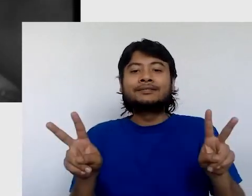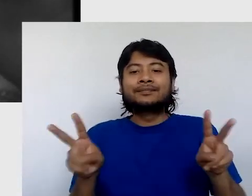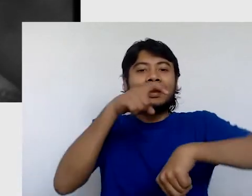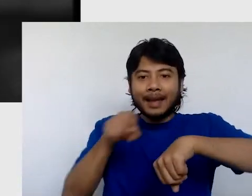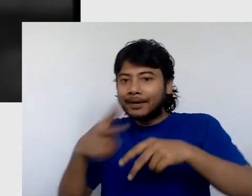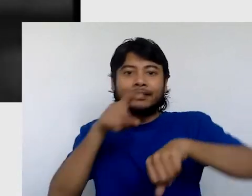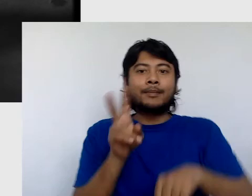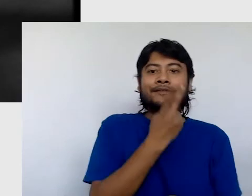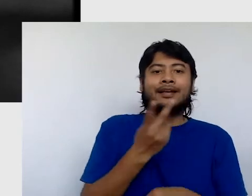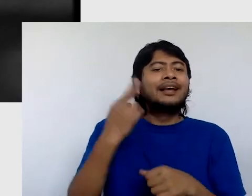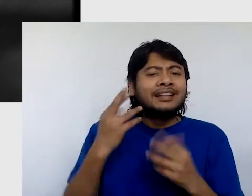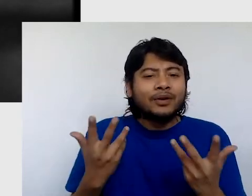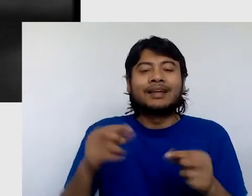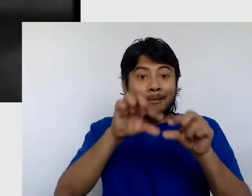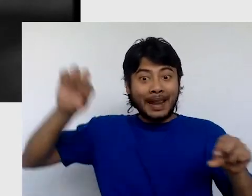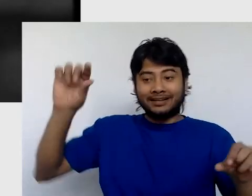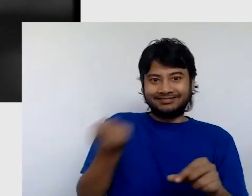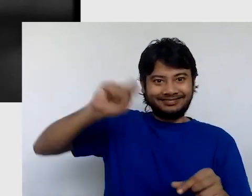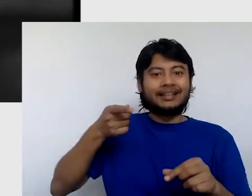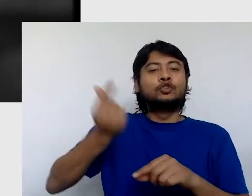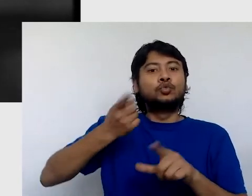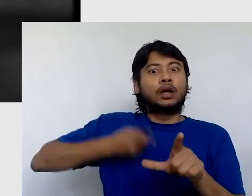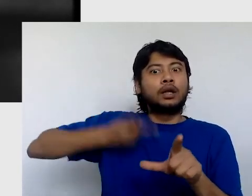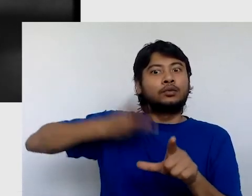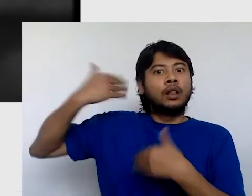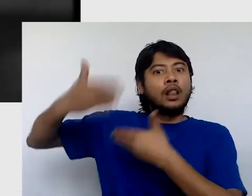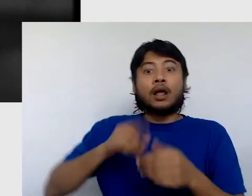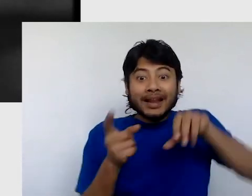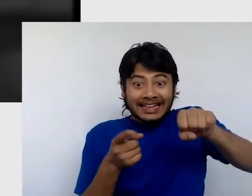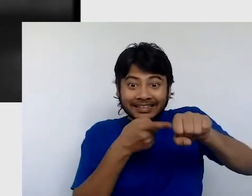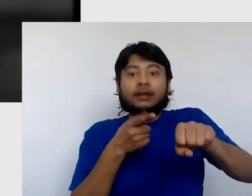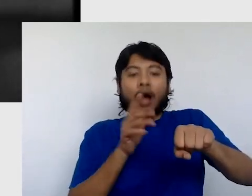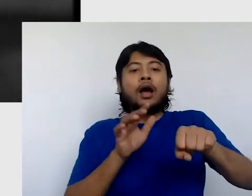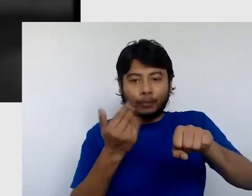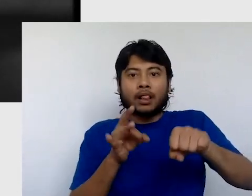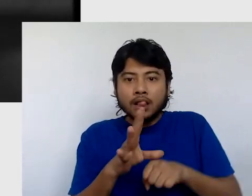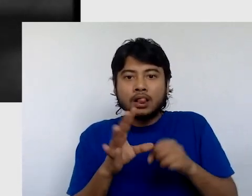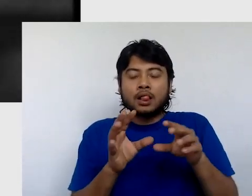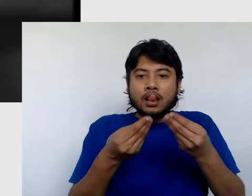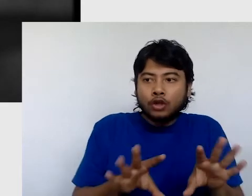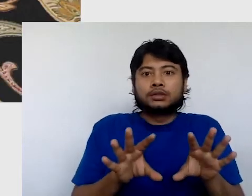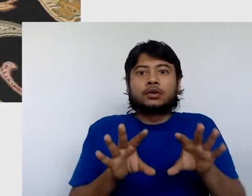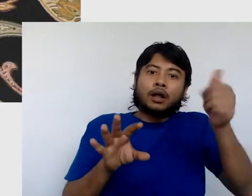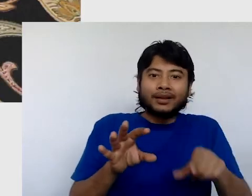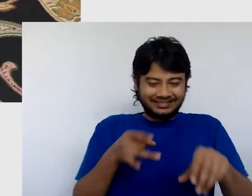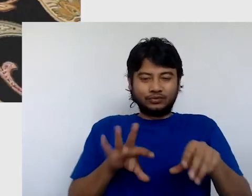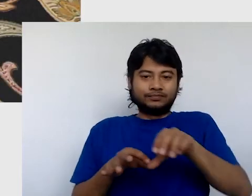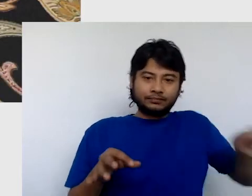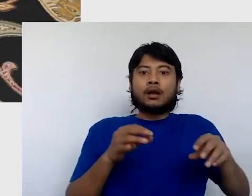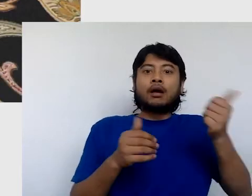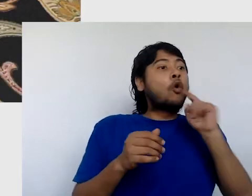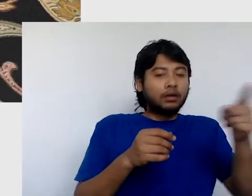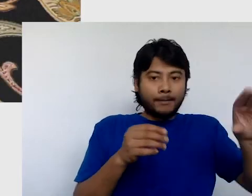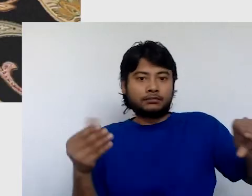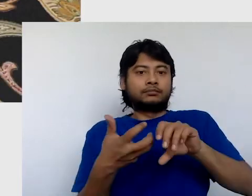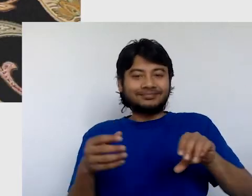many hilts would find their way to crown them. Importantly, how does one identify this replacement? A new